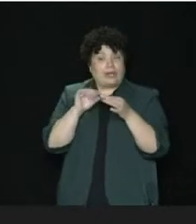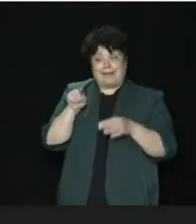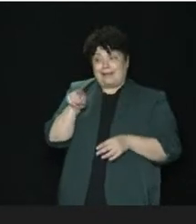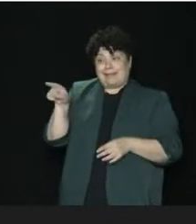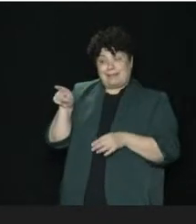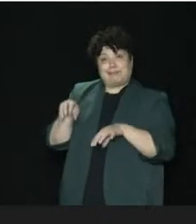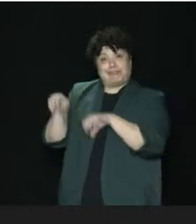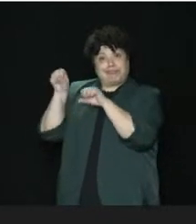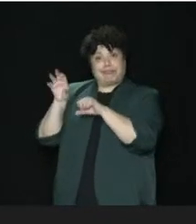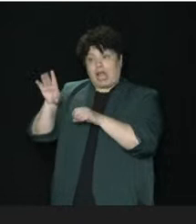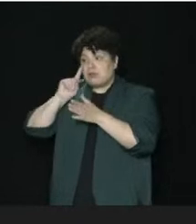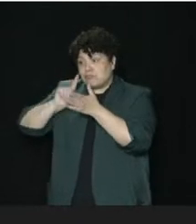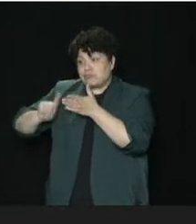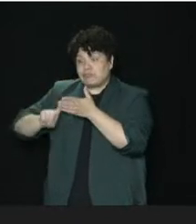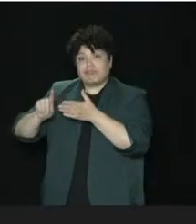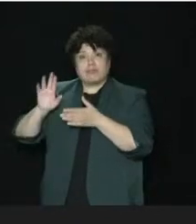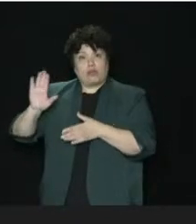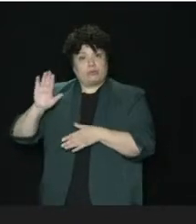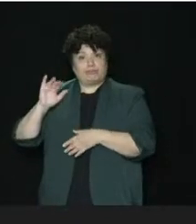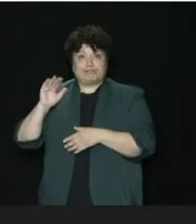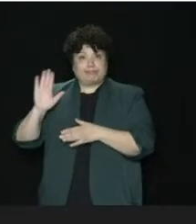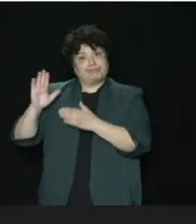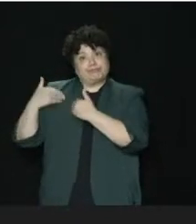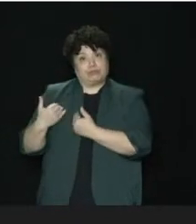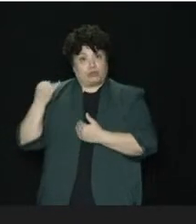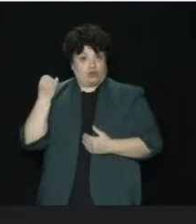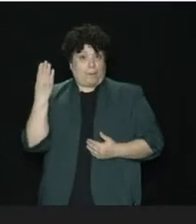for example, a notice that they are taking